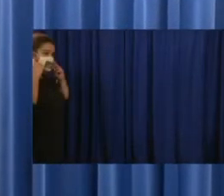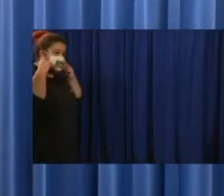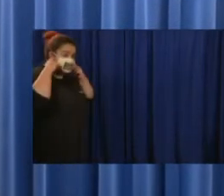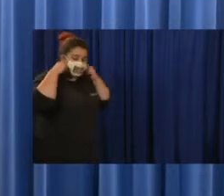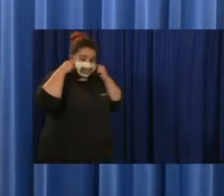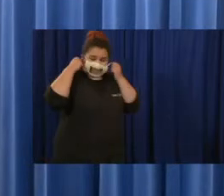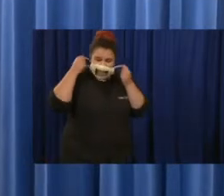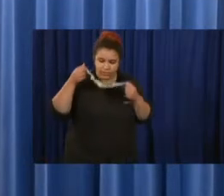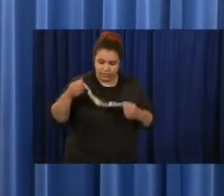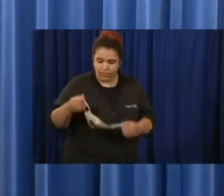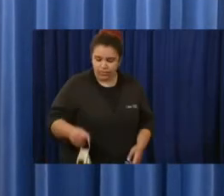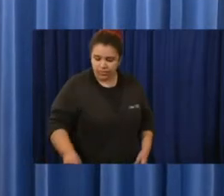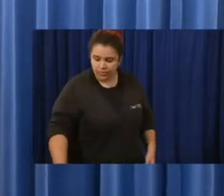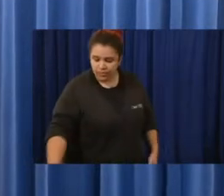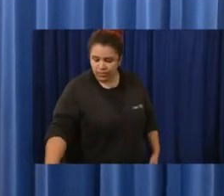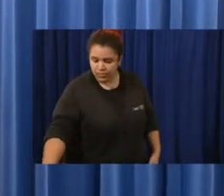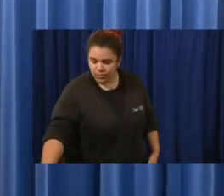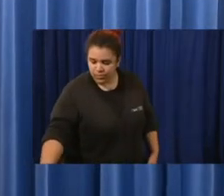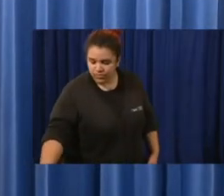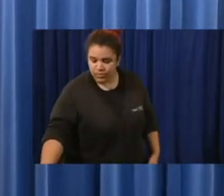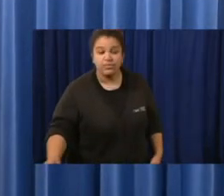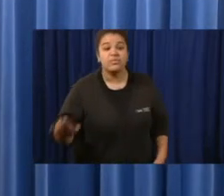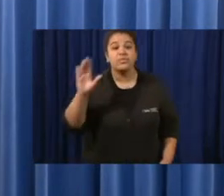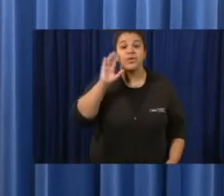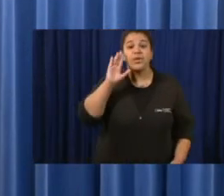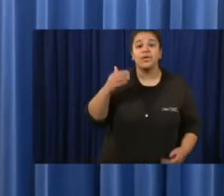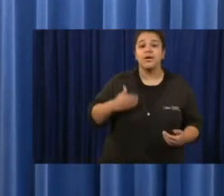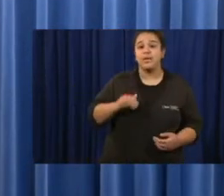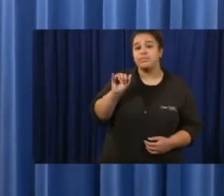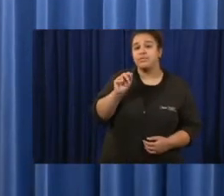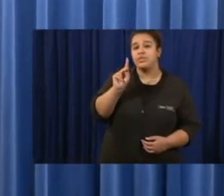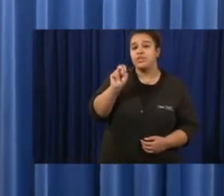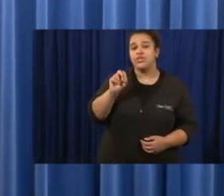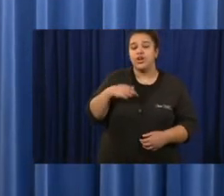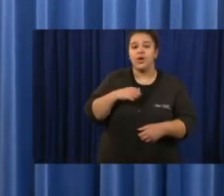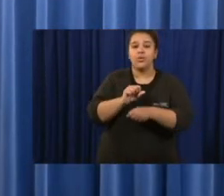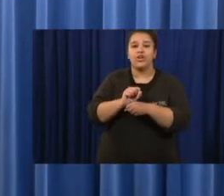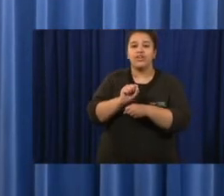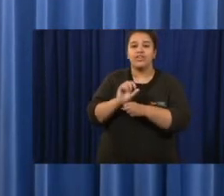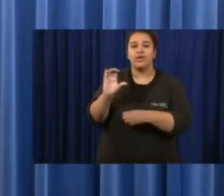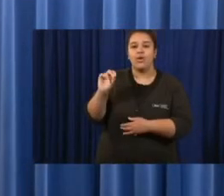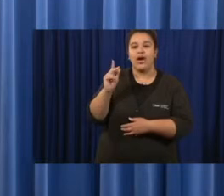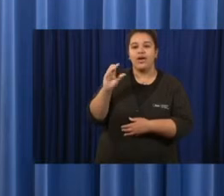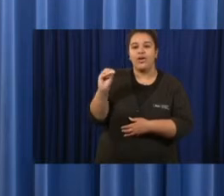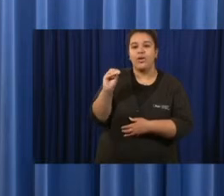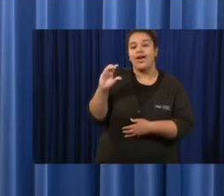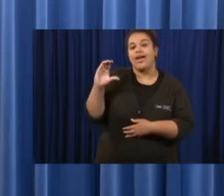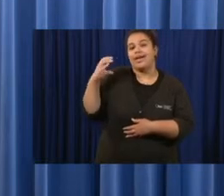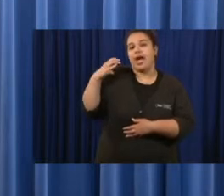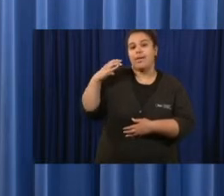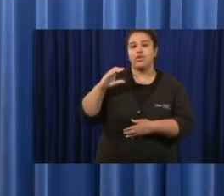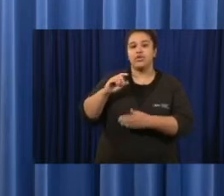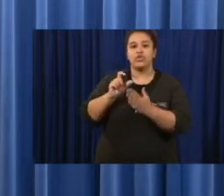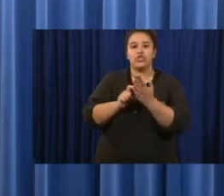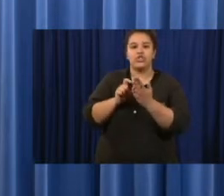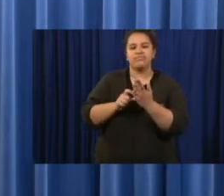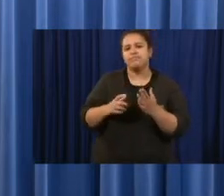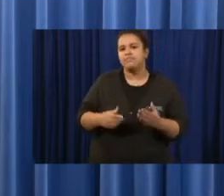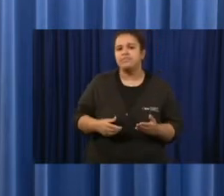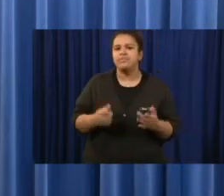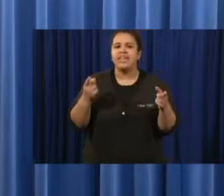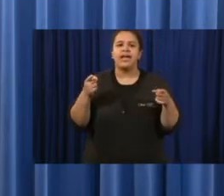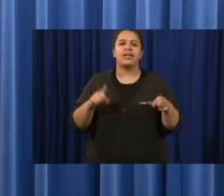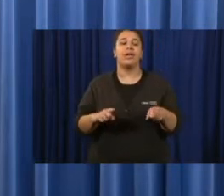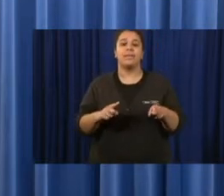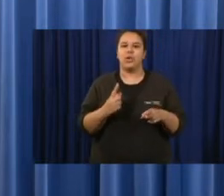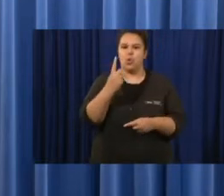Hi, this is Jake Zuckerman from the Ohio Capital Journal. If an outbreak were to flare up in a given community, are you